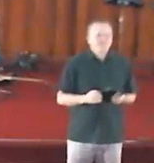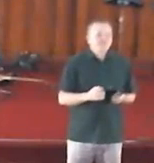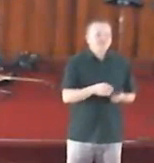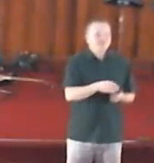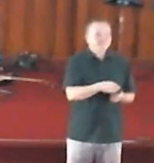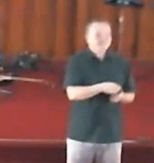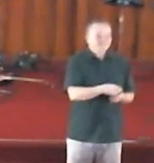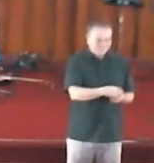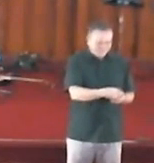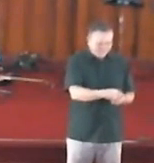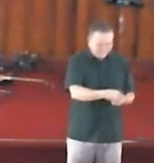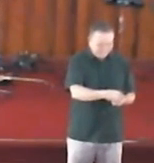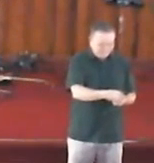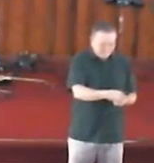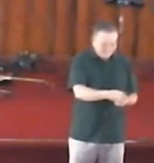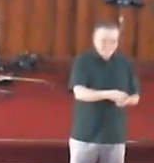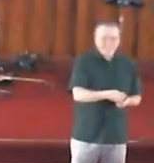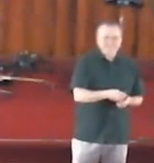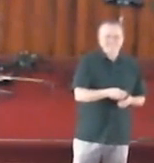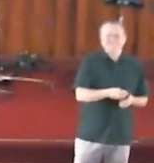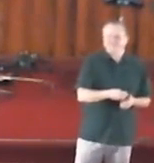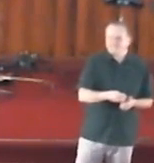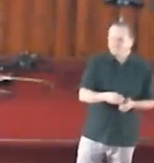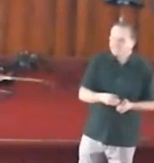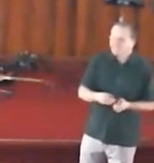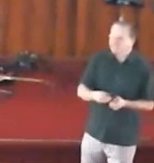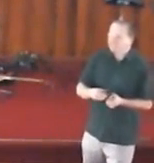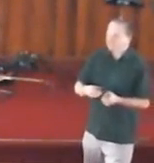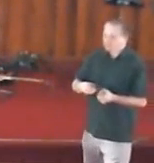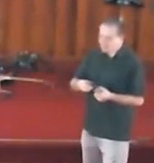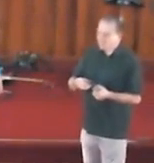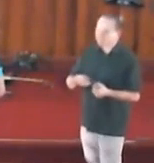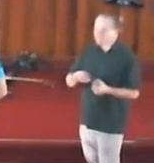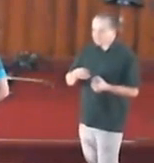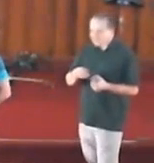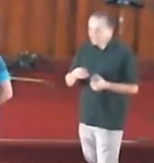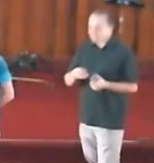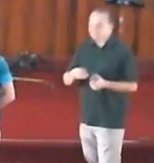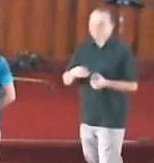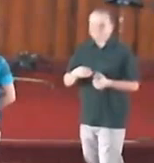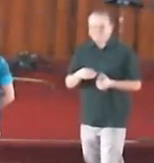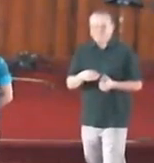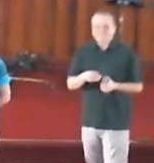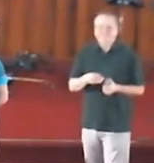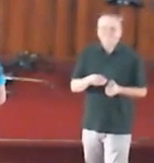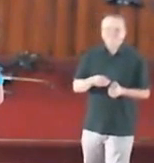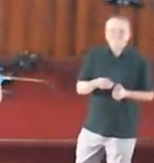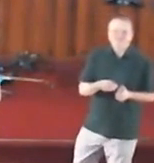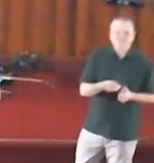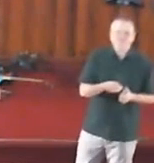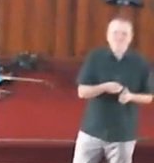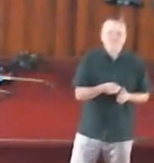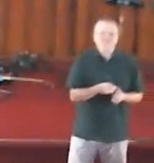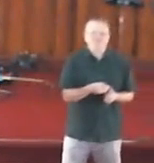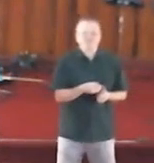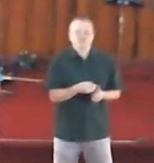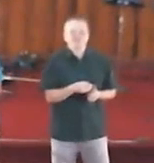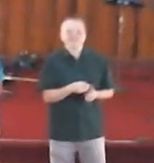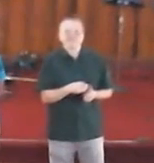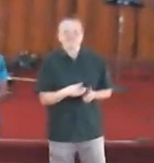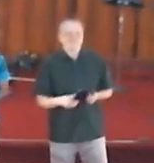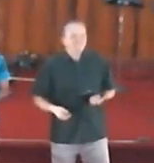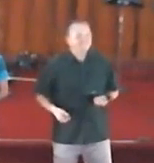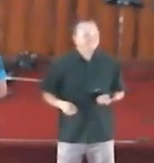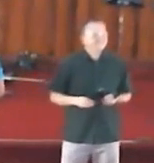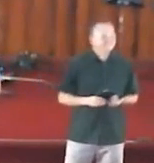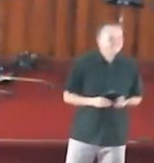¿Cómo? La valentía. Courage. Más conocimiento. Knowledge also. More knowledge.